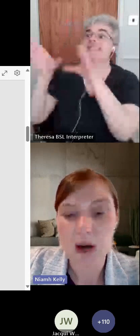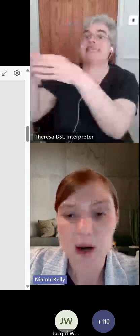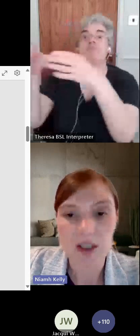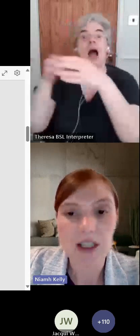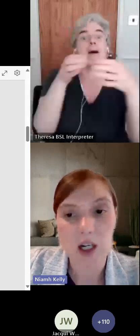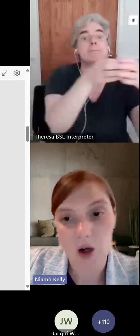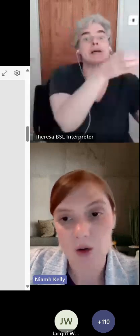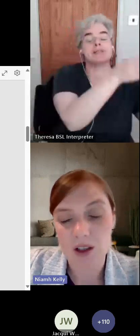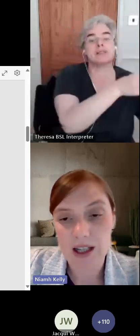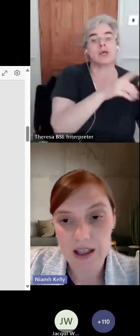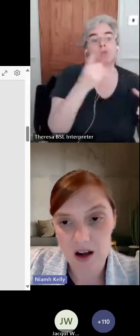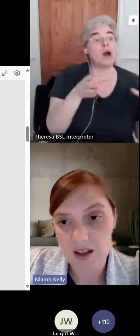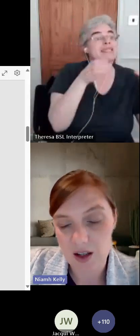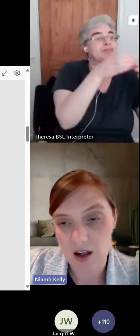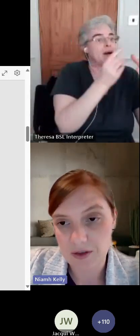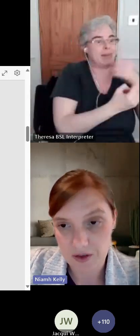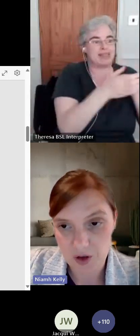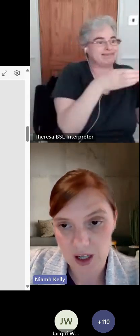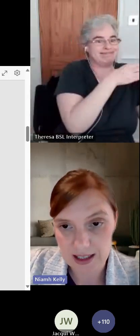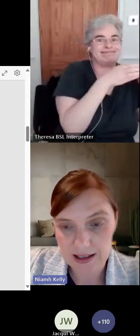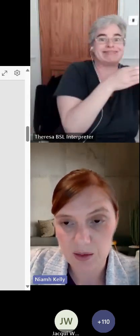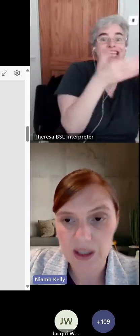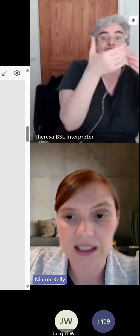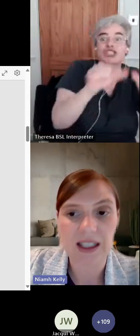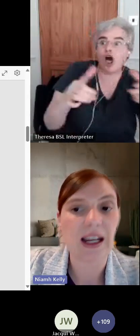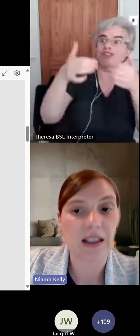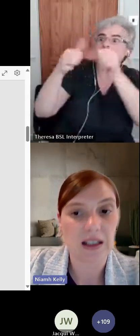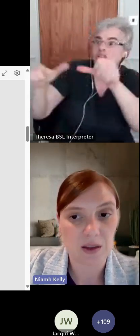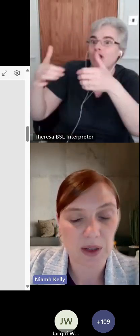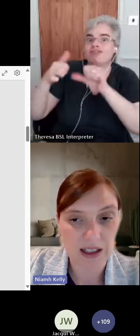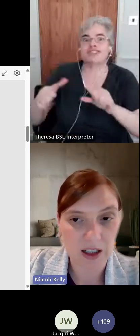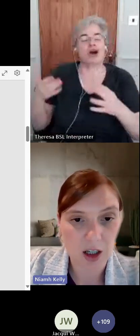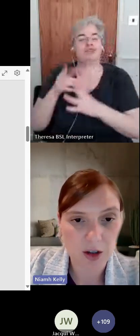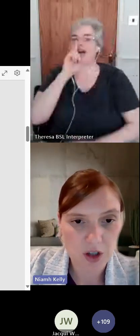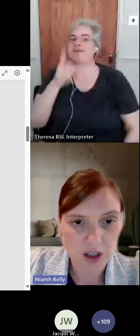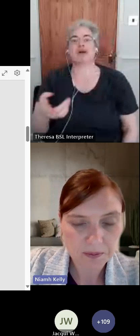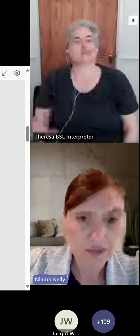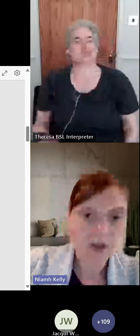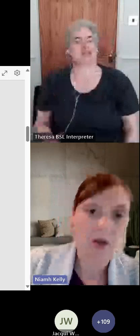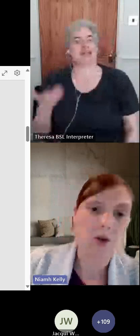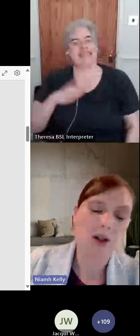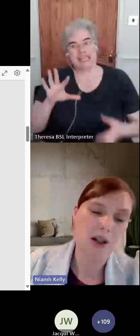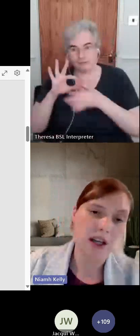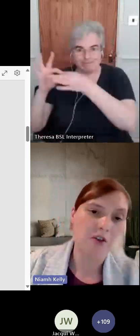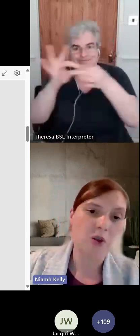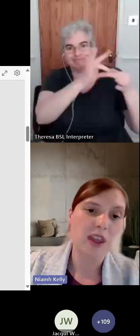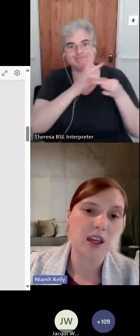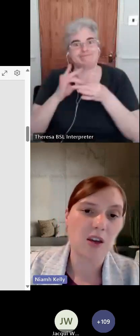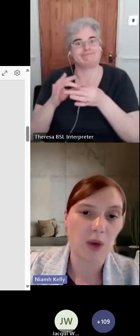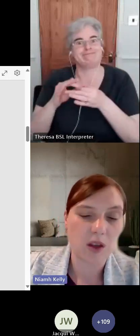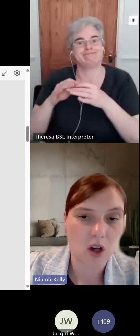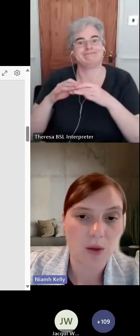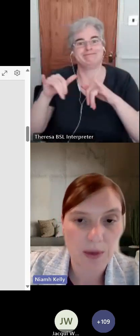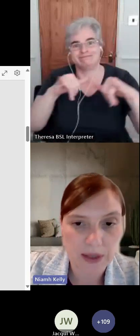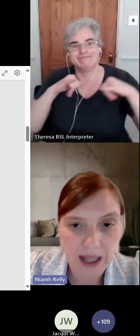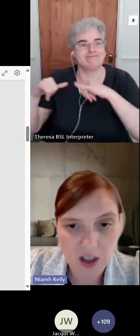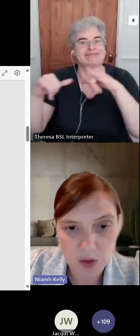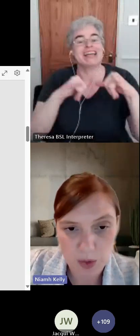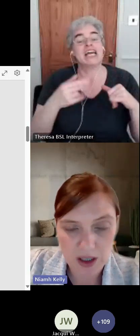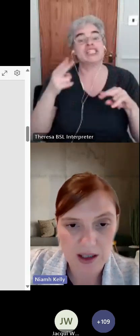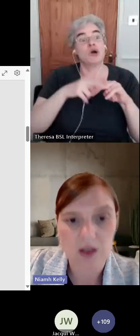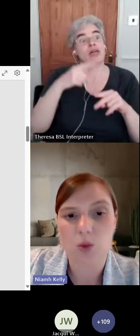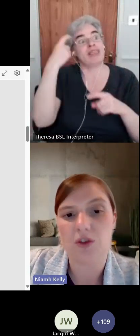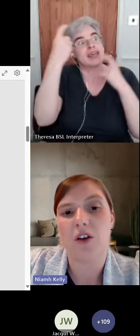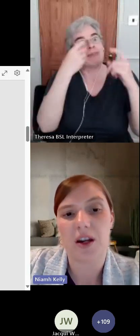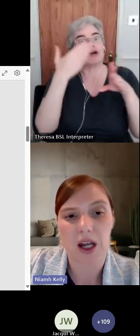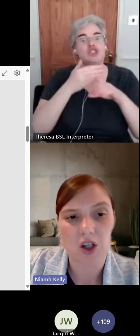as one department alone cannot solve for accessibility and disability inclusion. So if we think about the job